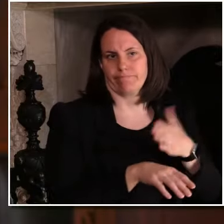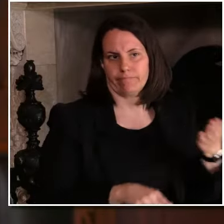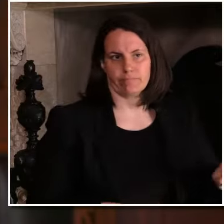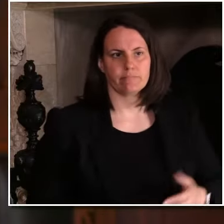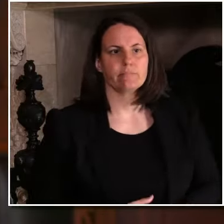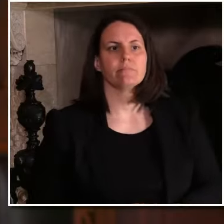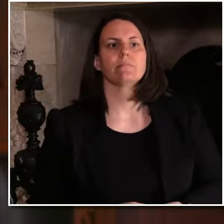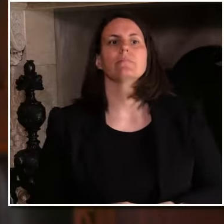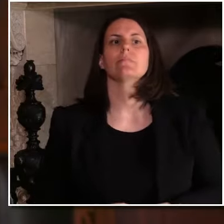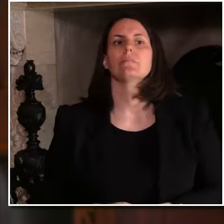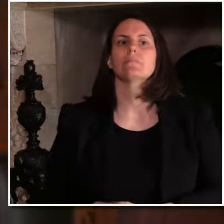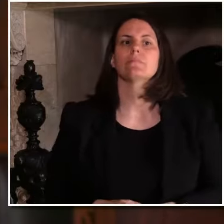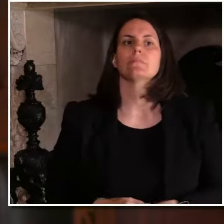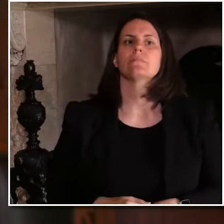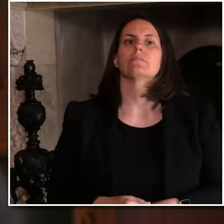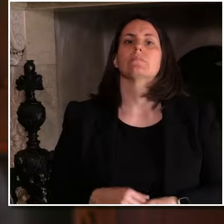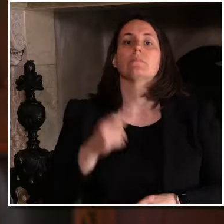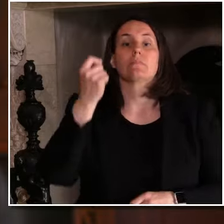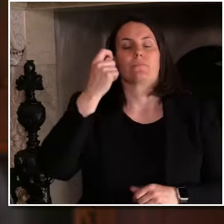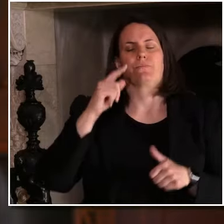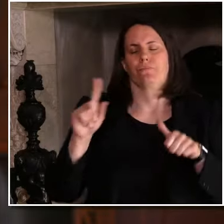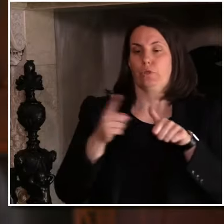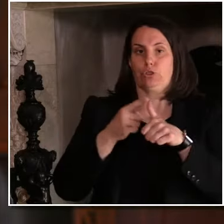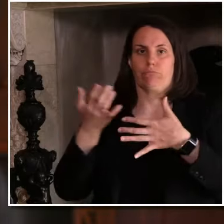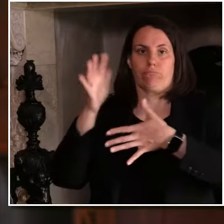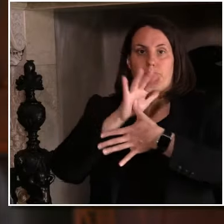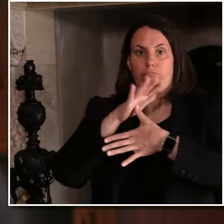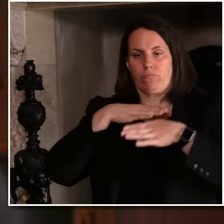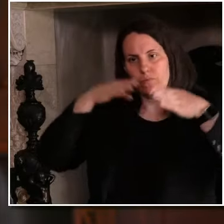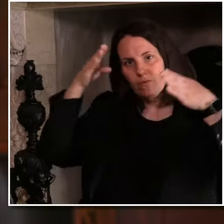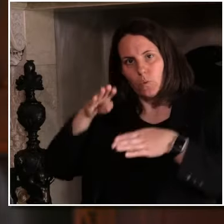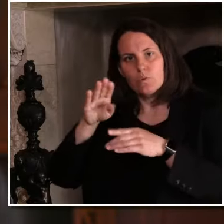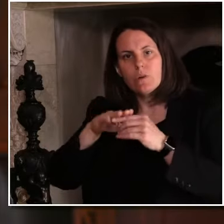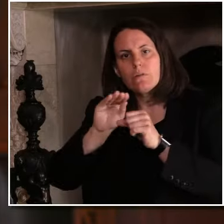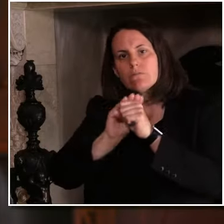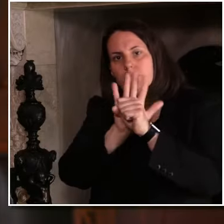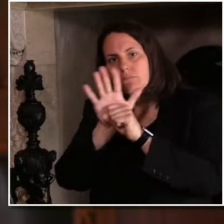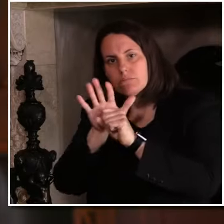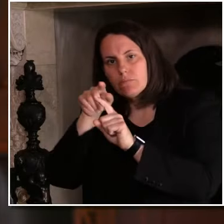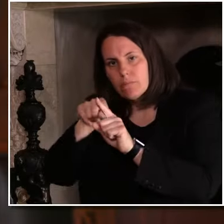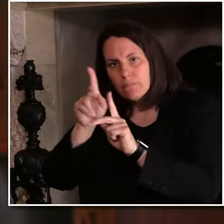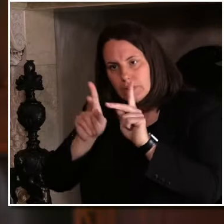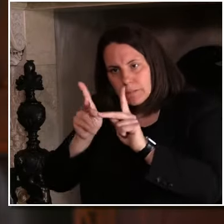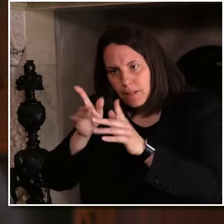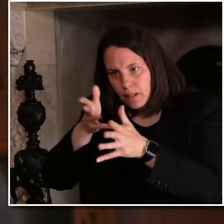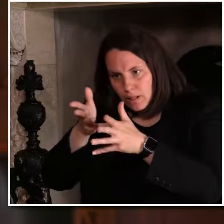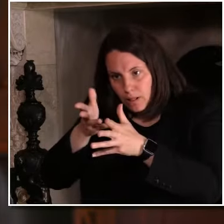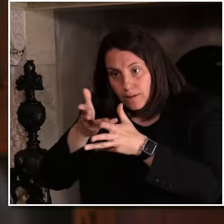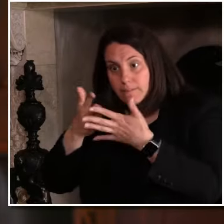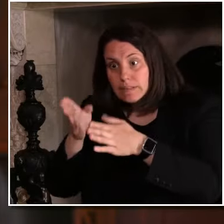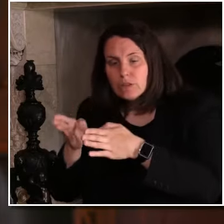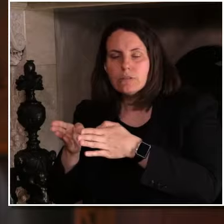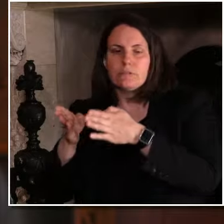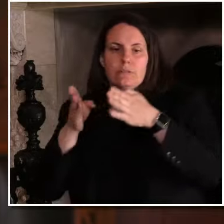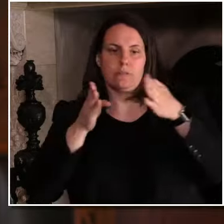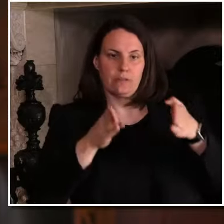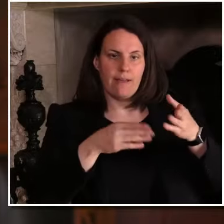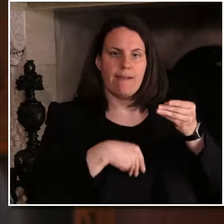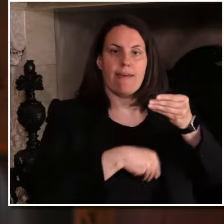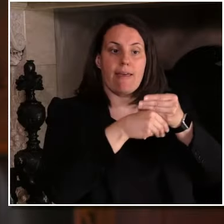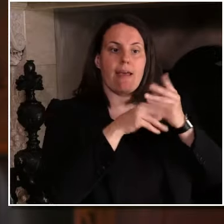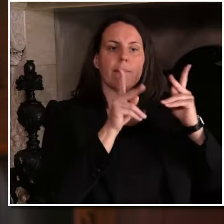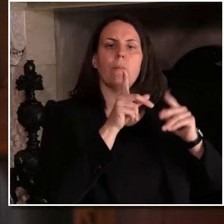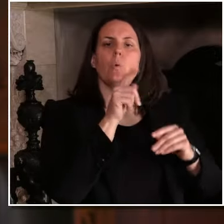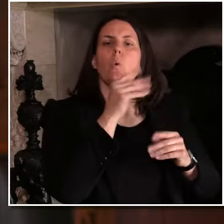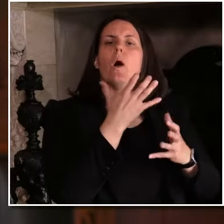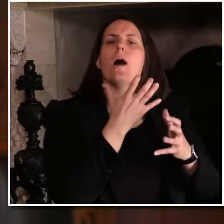hospital systems can do more of this deferred care, because that is critical to the overall health and well-being of this state as well.